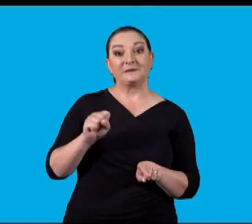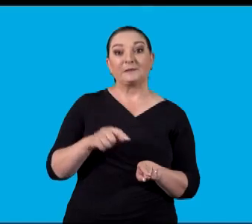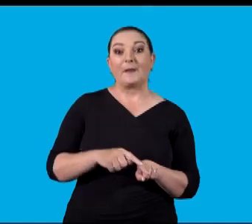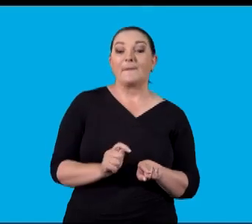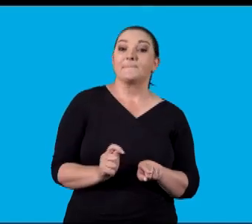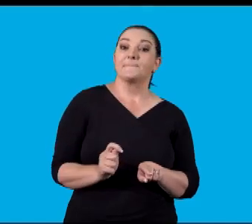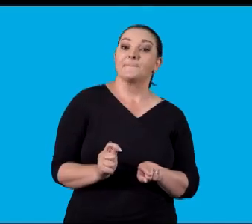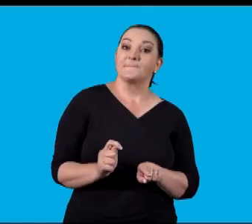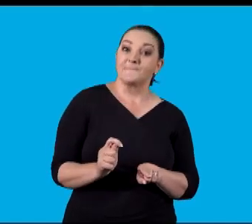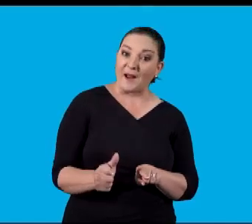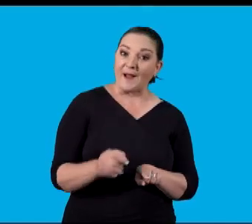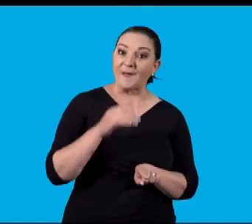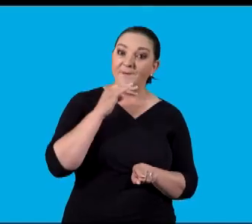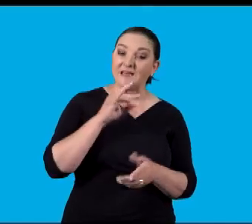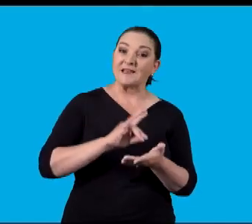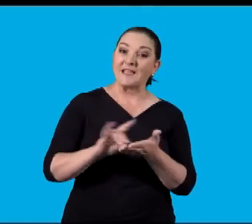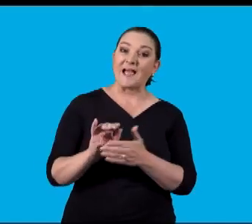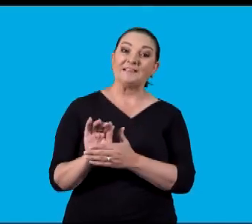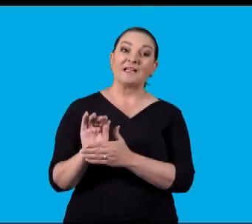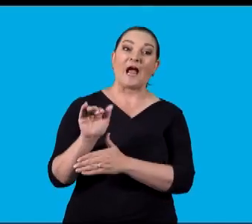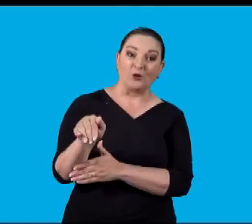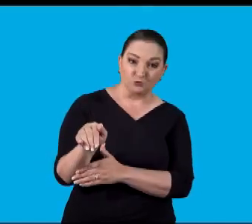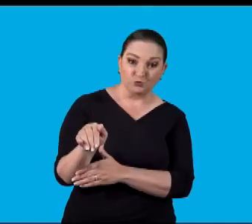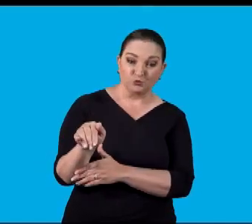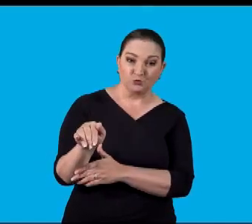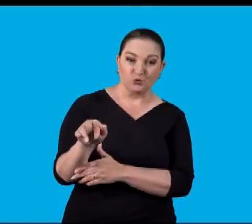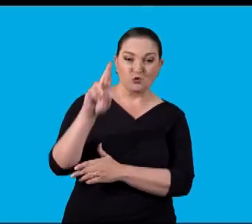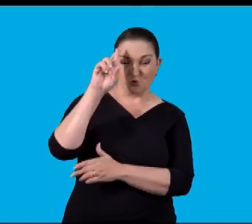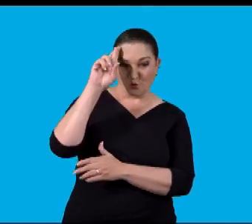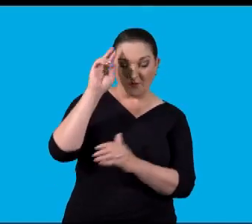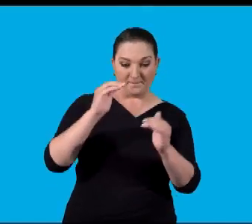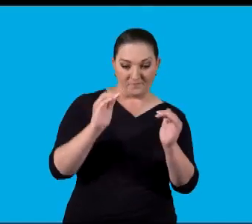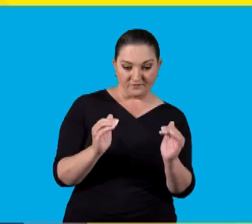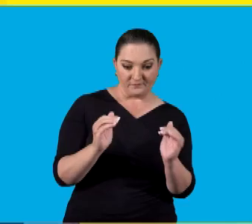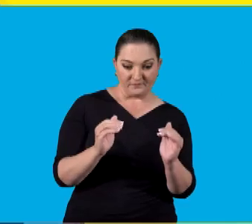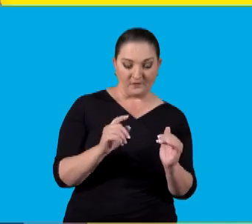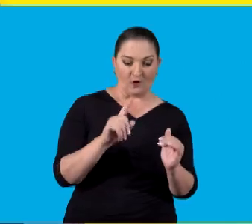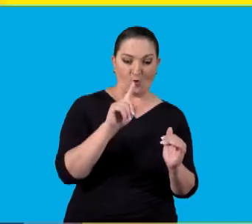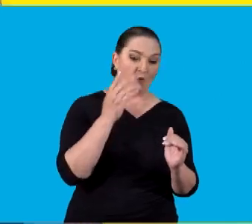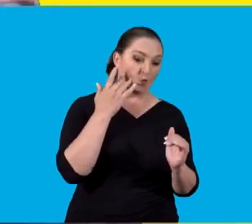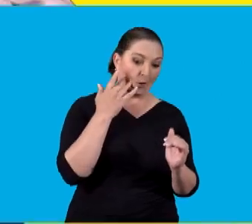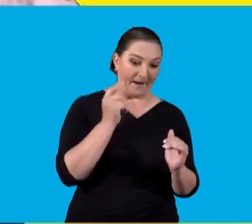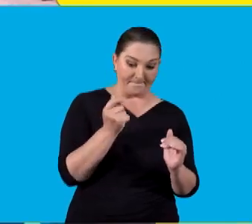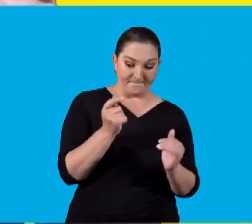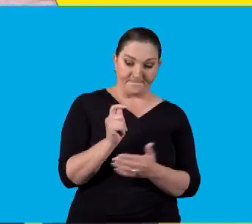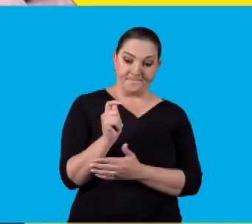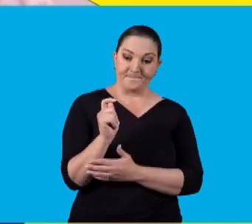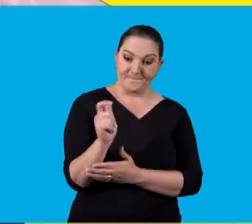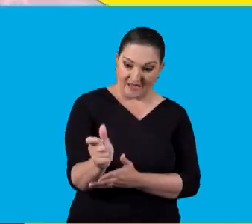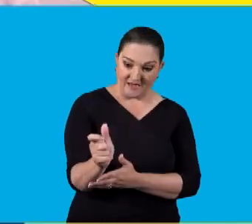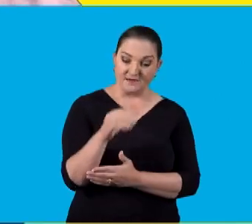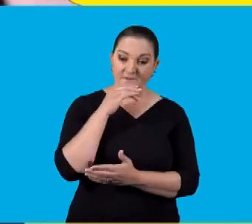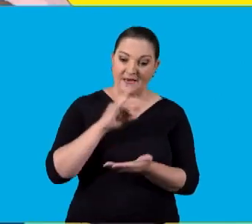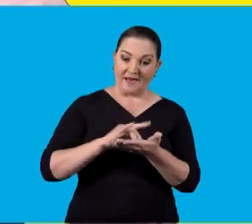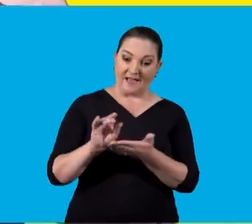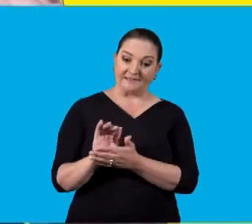a cash outflow. Brackets. Remember your format. Once an amount is paid, it's